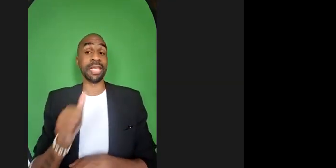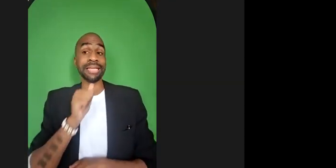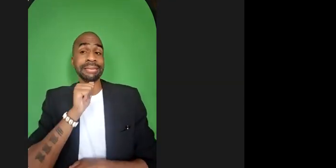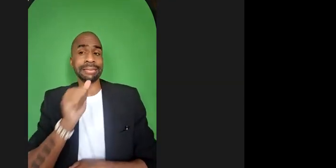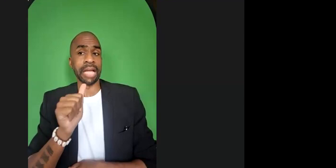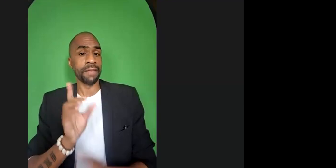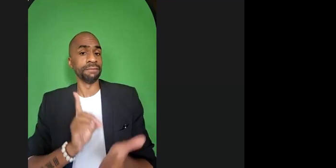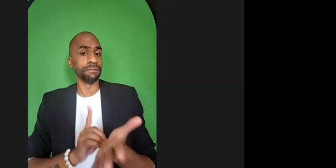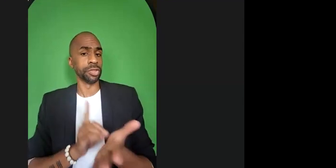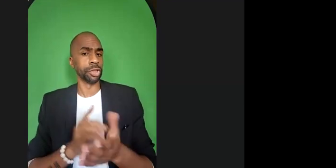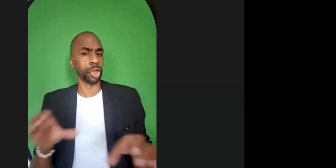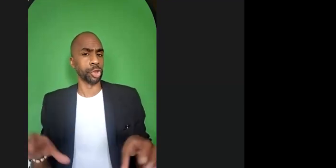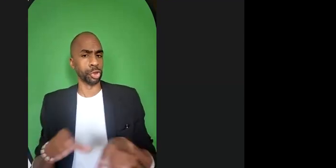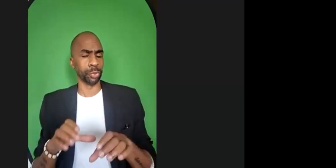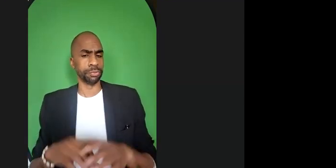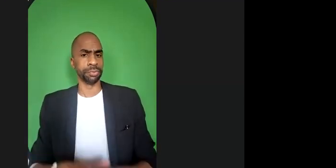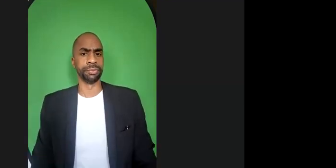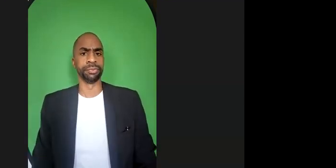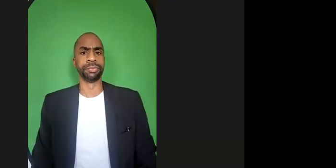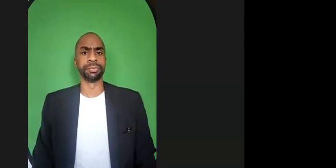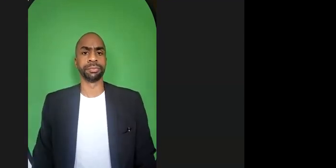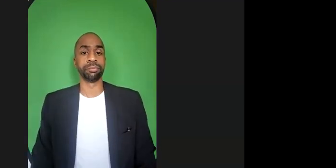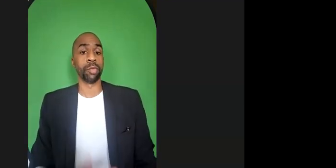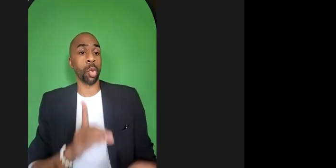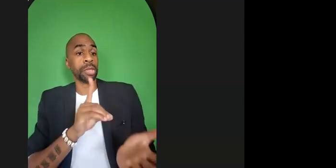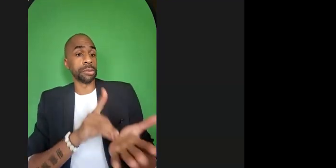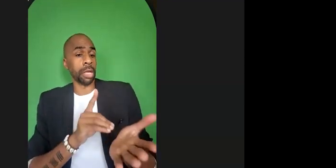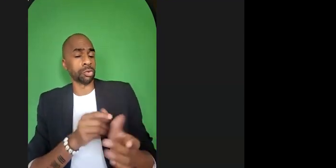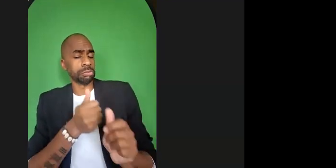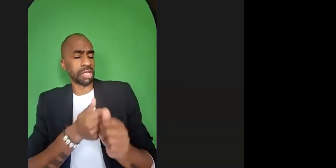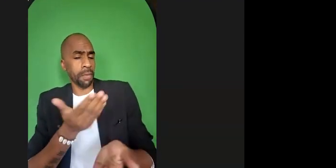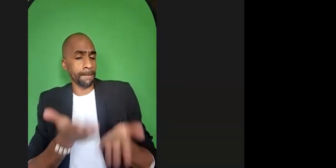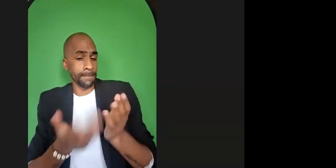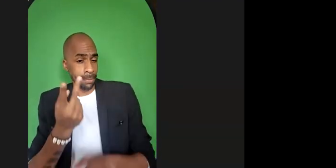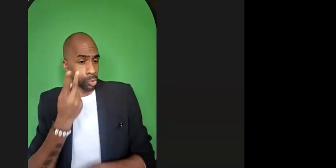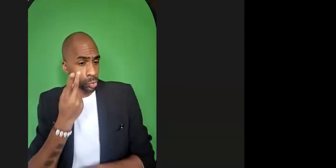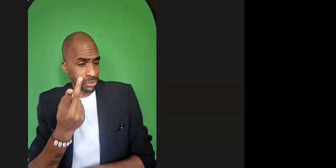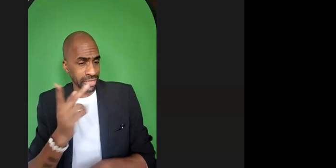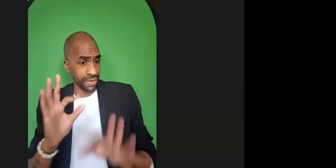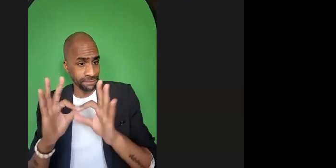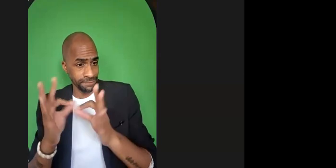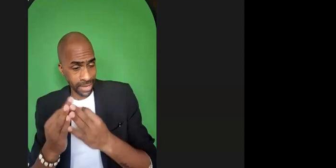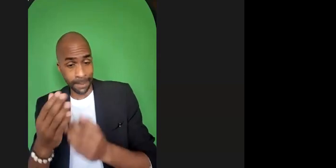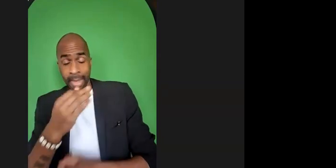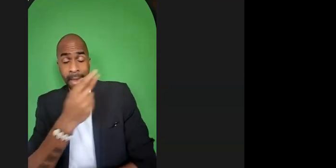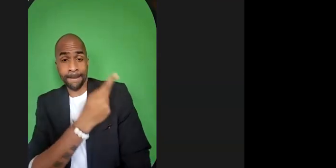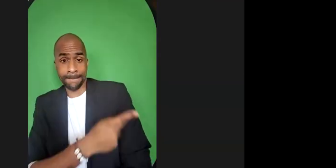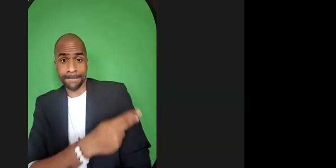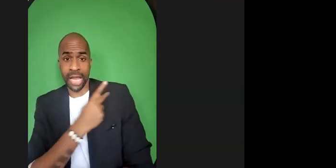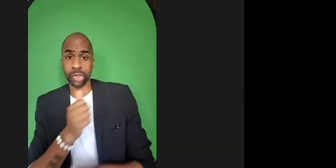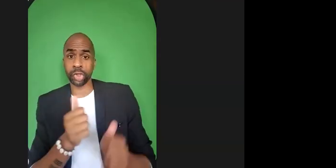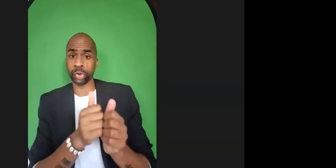on our team. So, you know, while as a doctor, I might see a patient and family together and screen